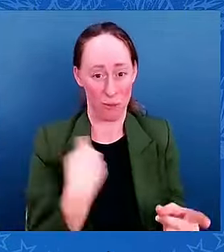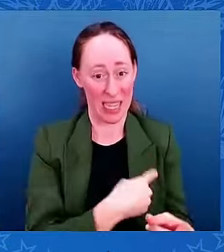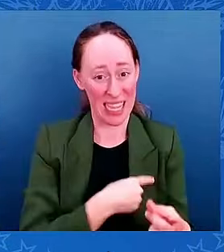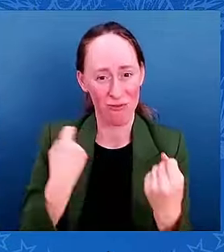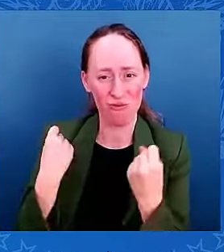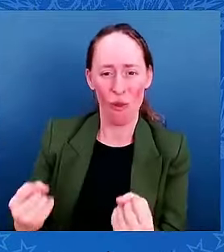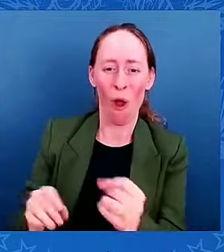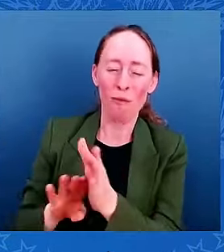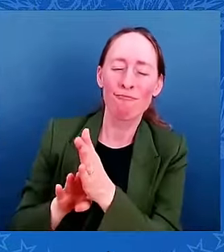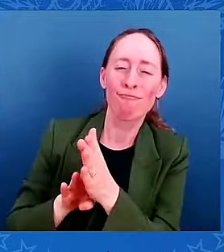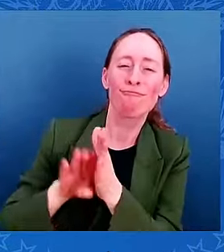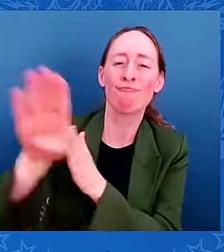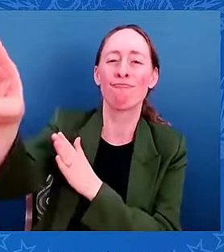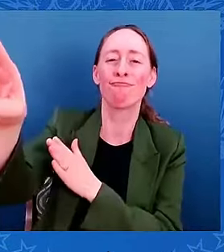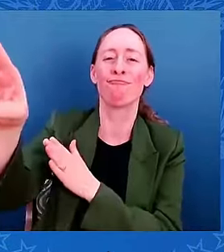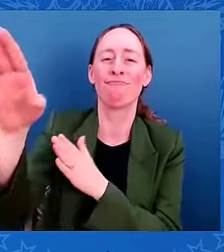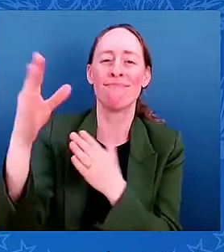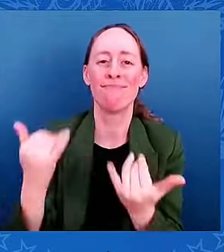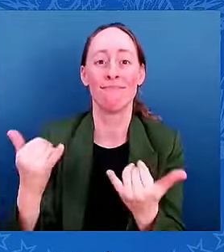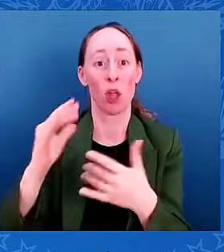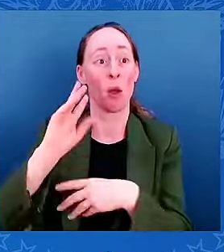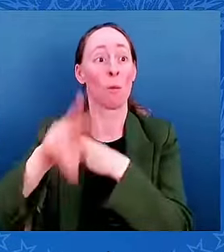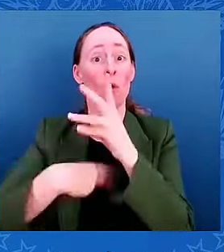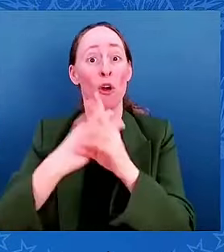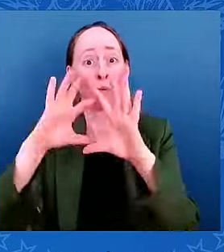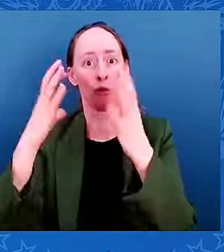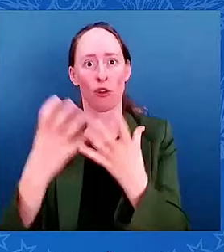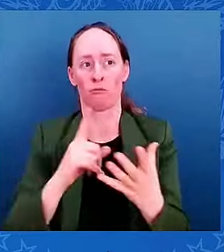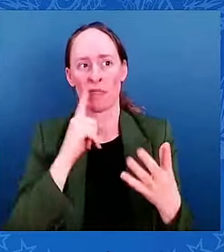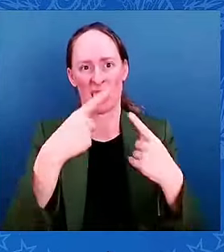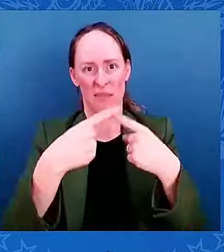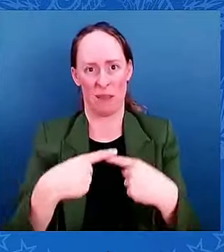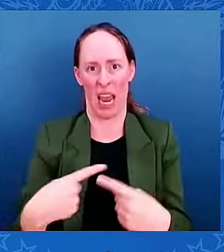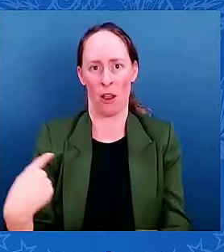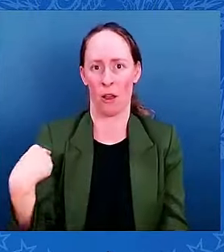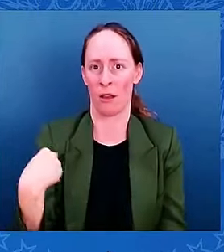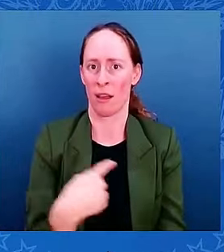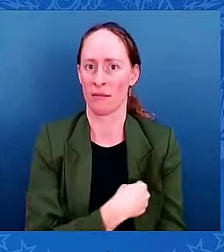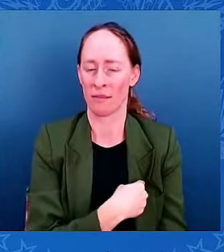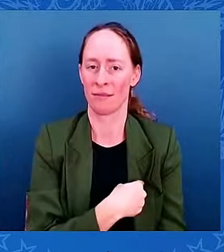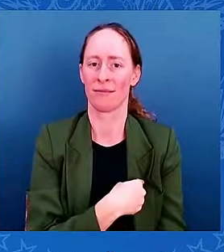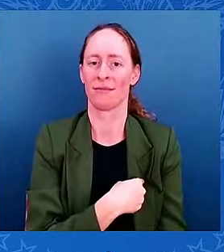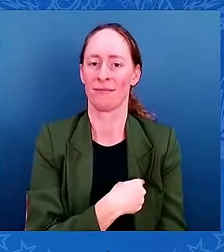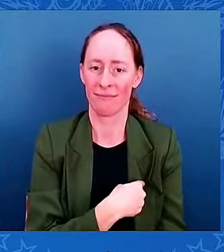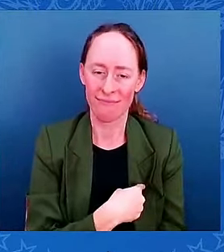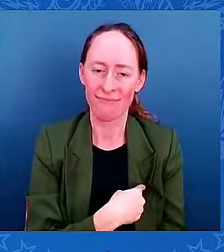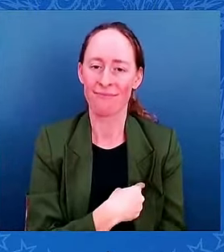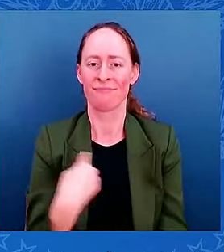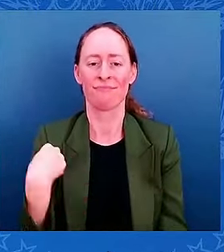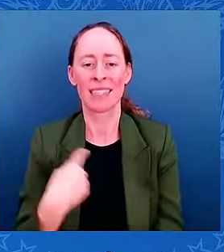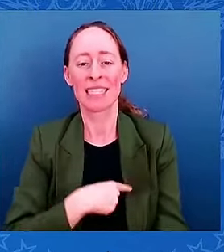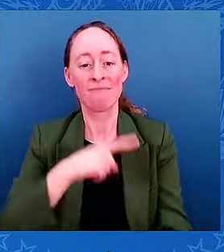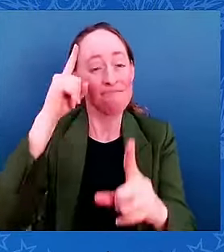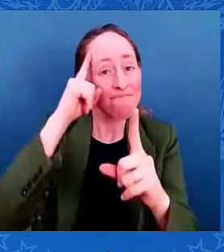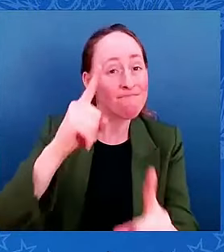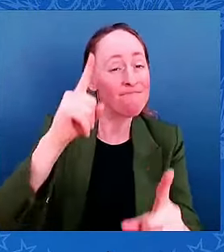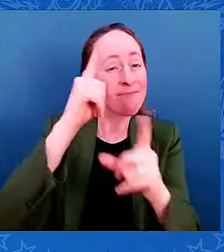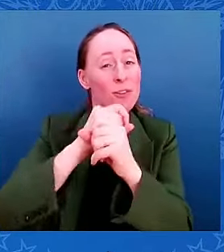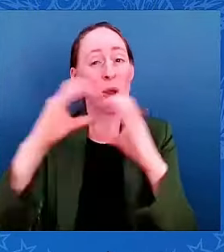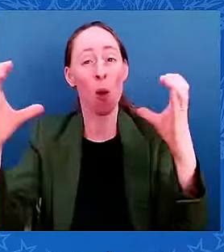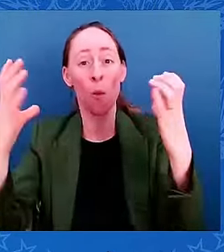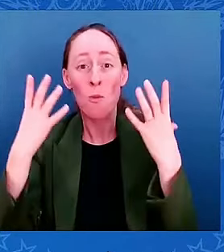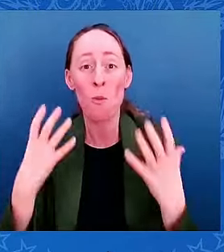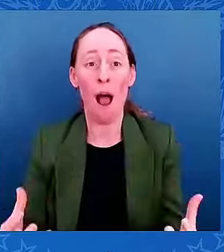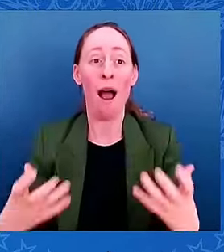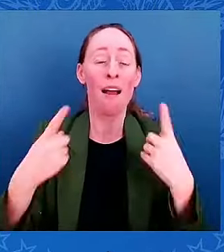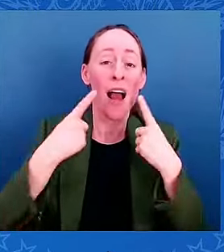in the world. We're the nation of dreamers and doers. But led to the greatest advances in human history over the last